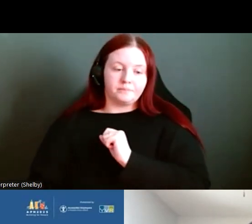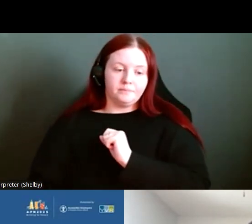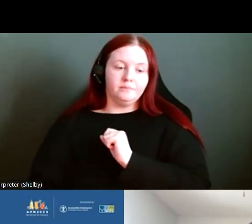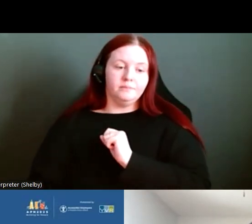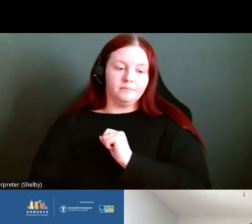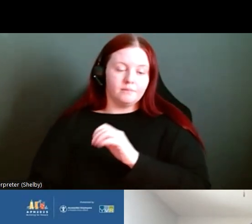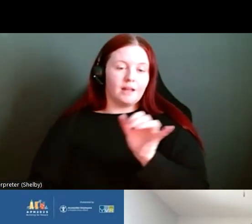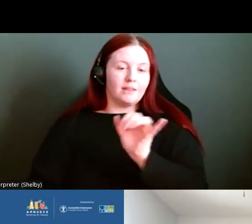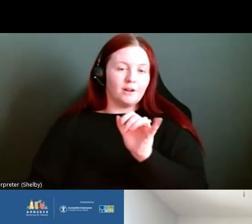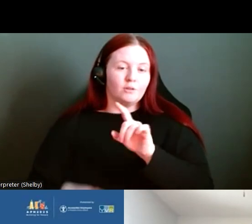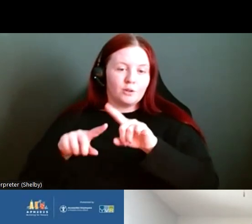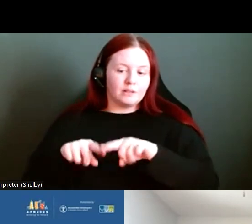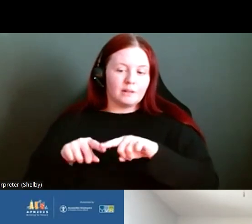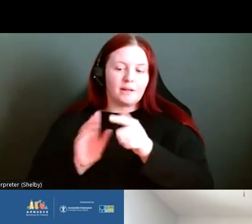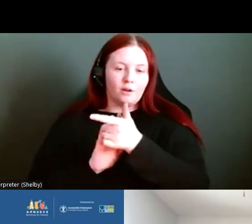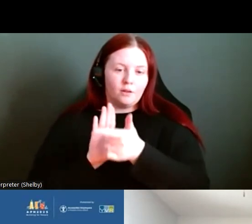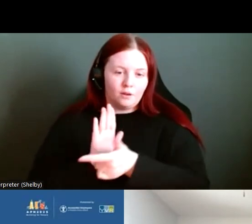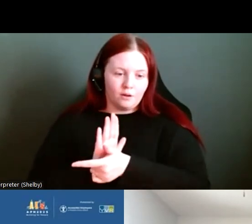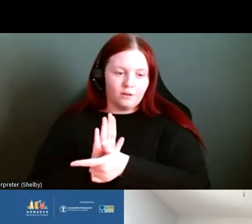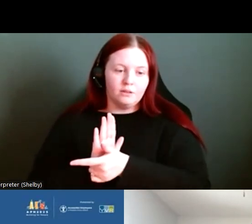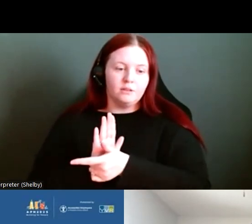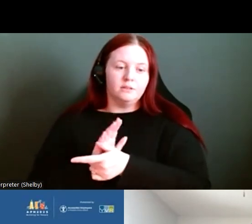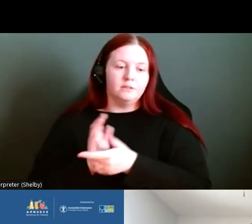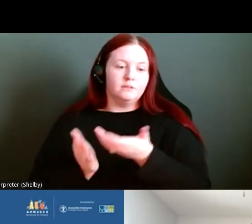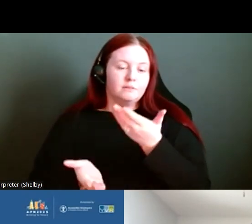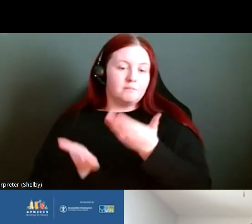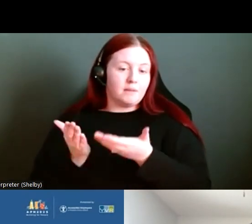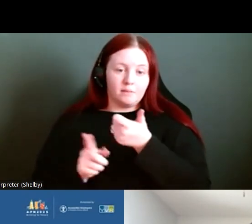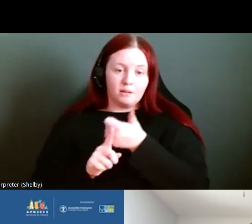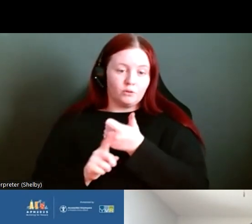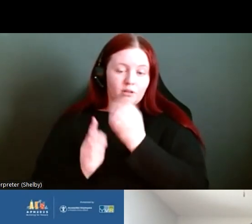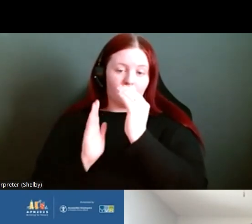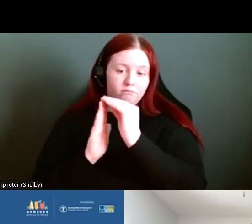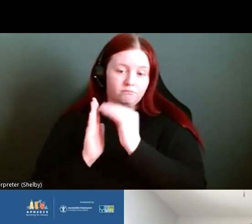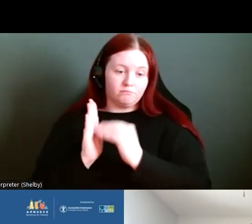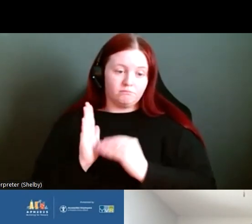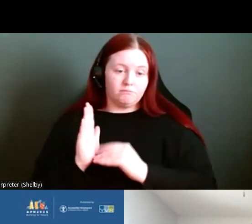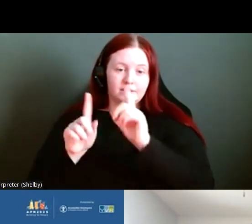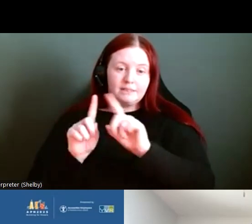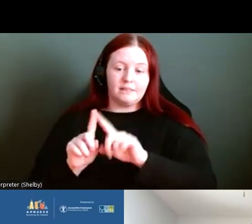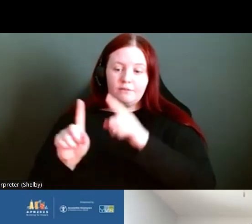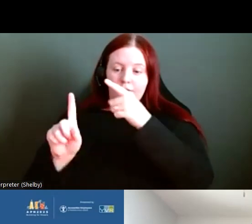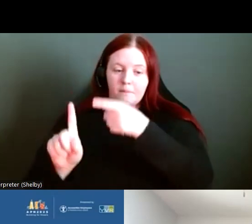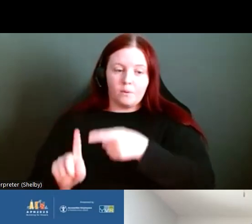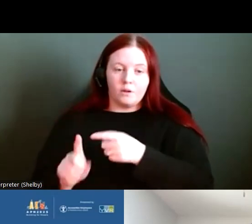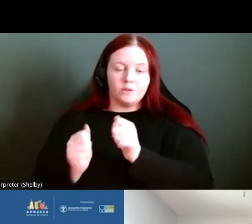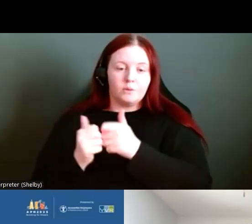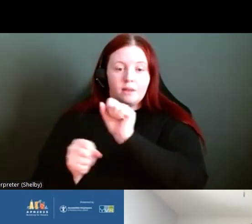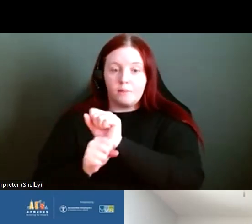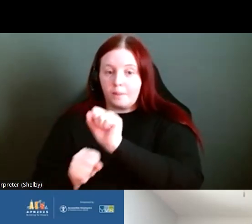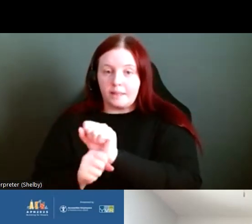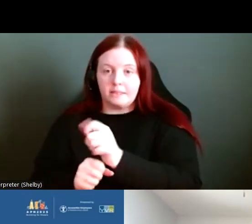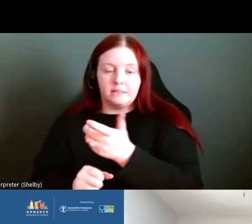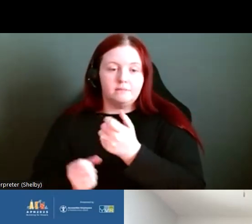on the legislation, there's also things like maybe you're tracking certain points within employment. How many people